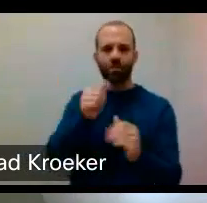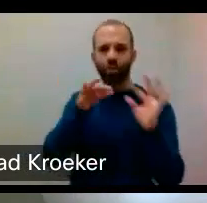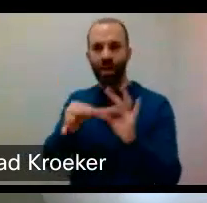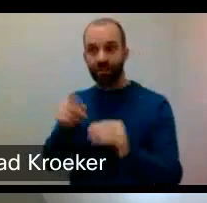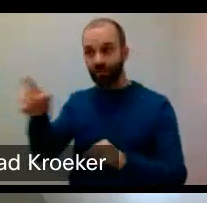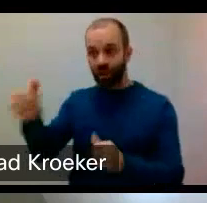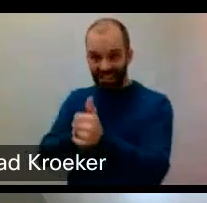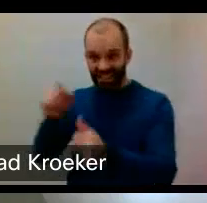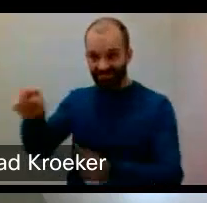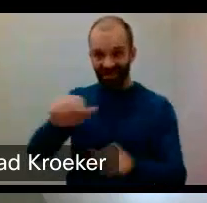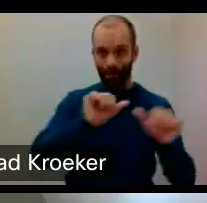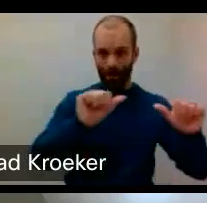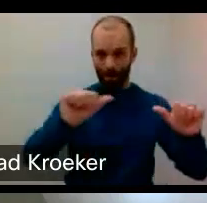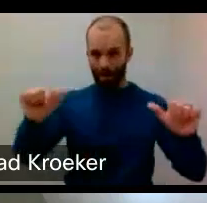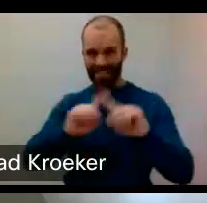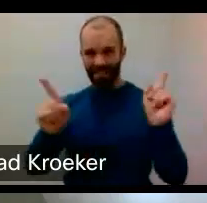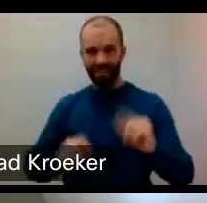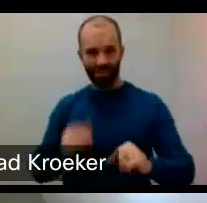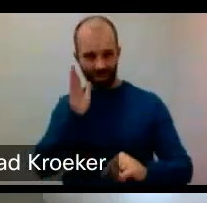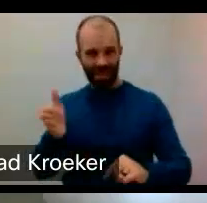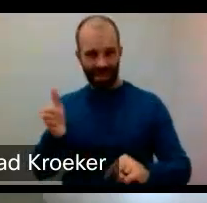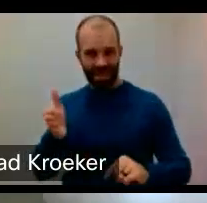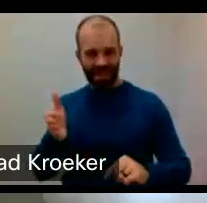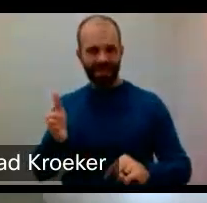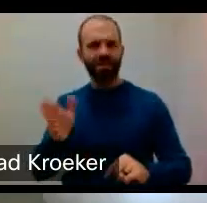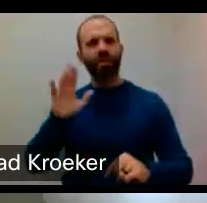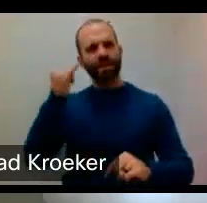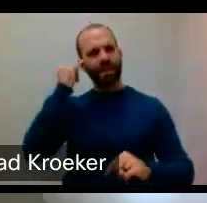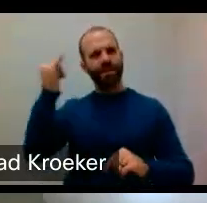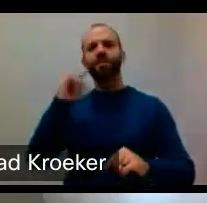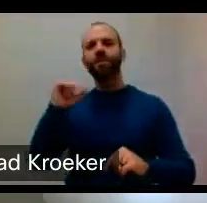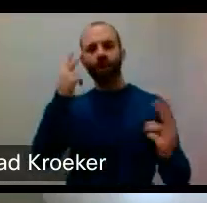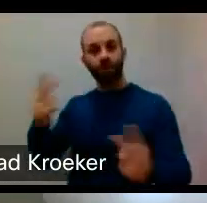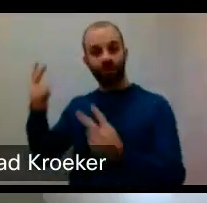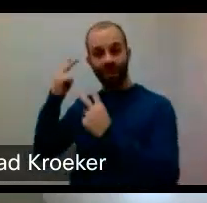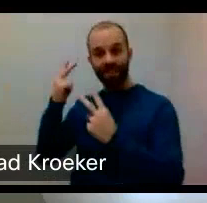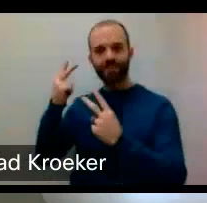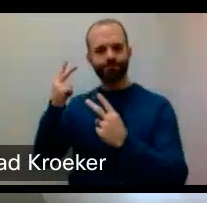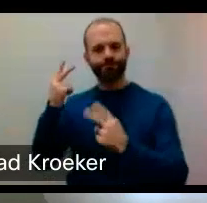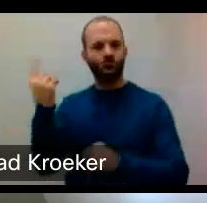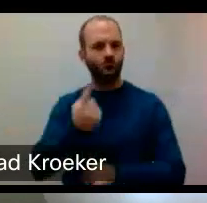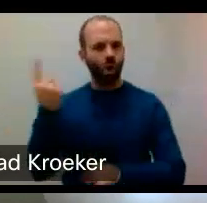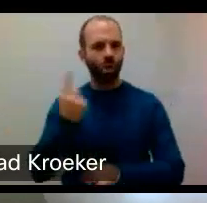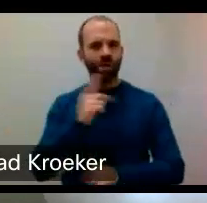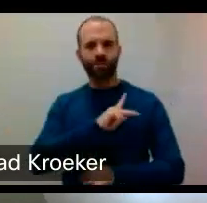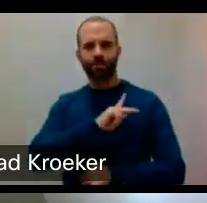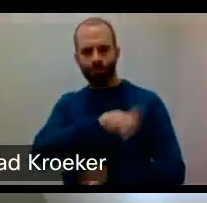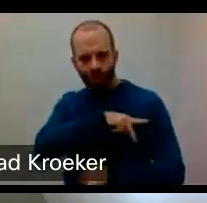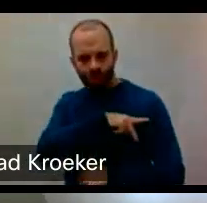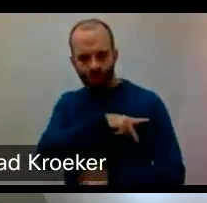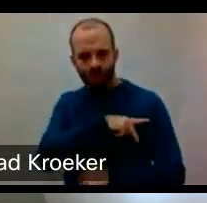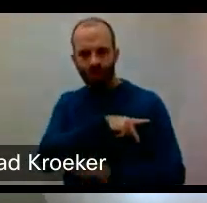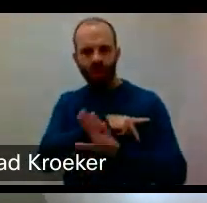that book. So that's again connected to this idea that reflections are very personal types of writing. They are